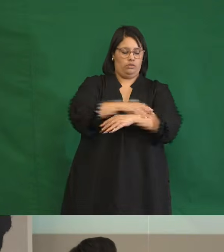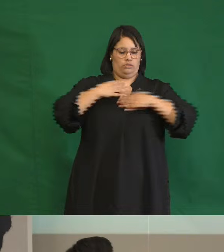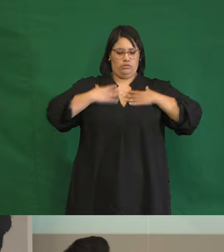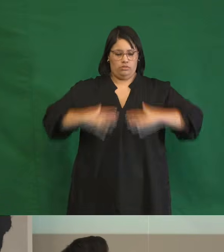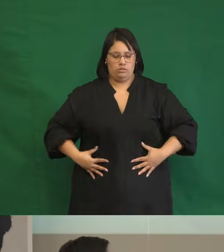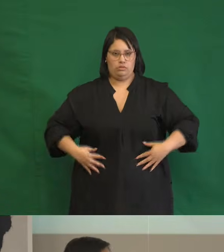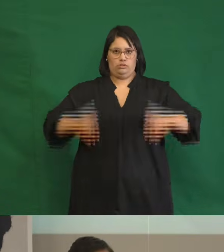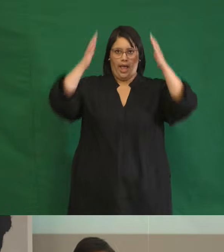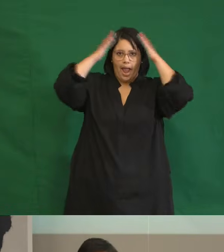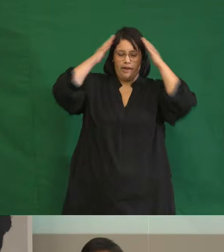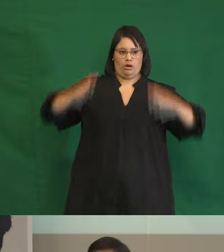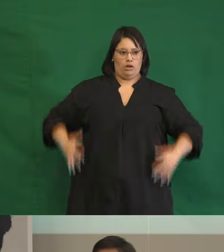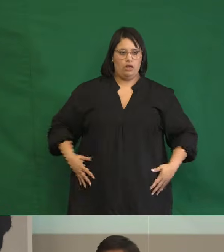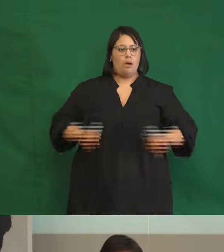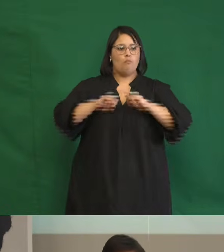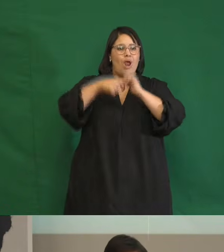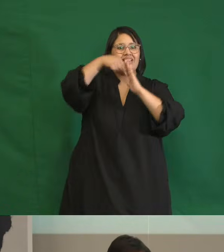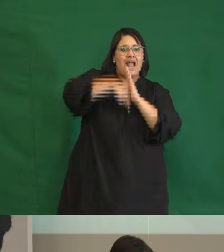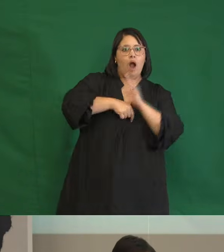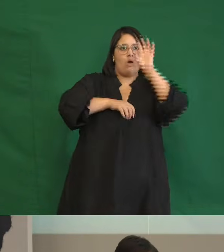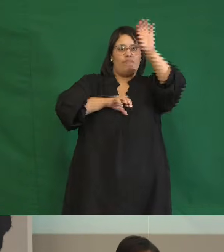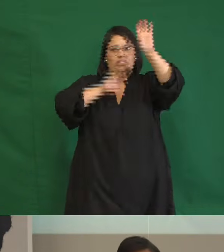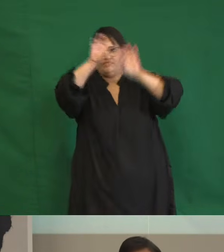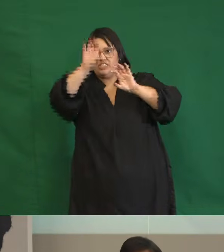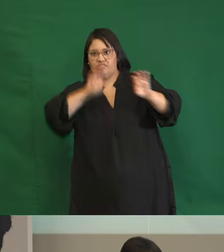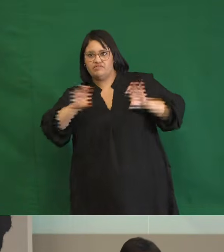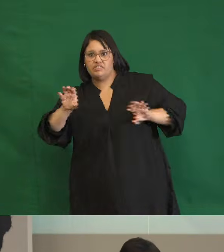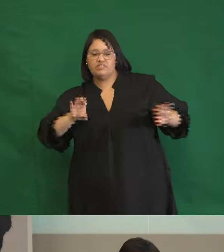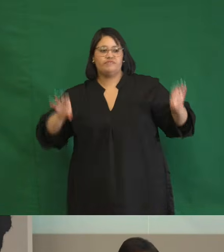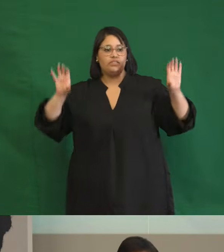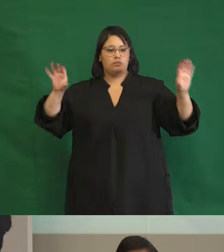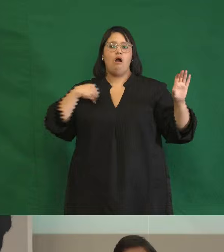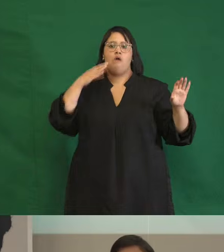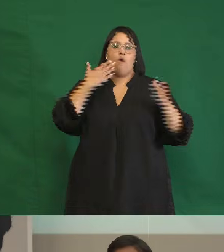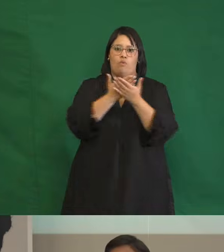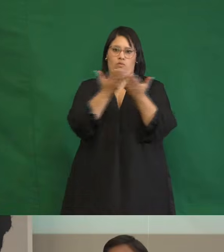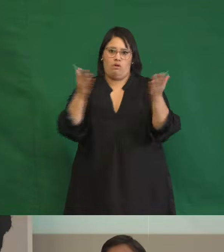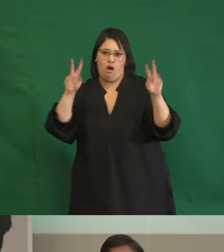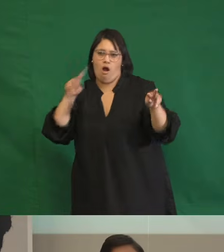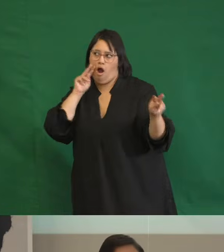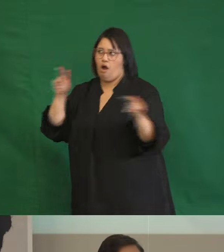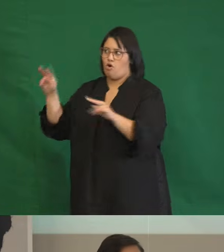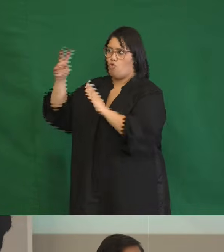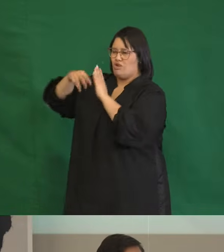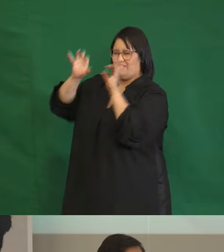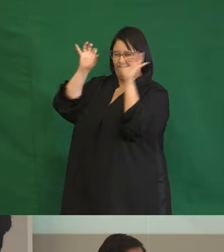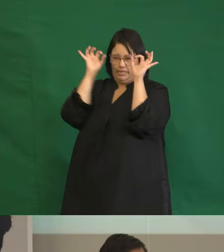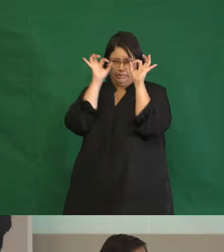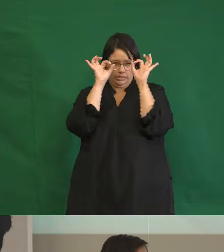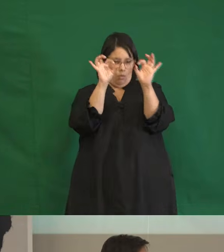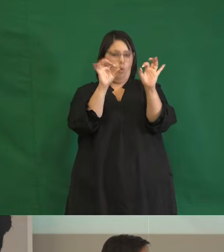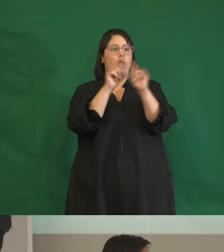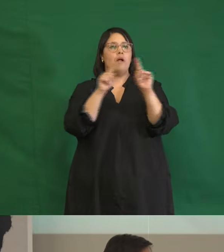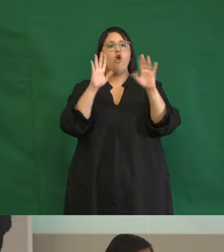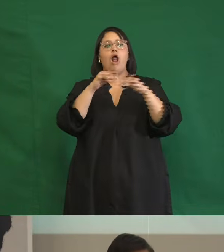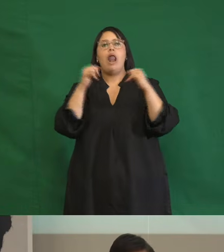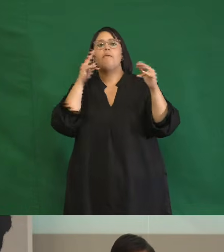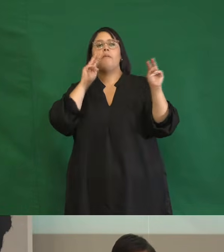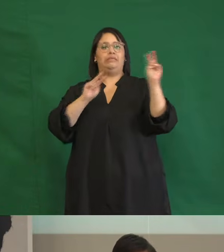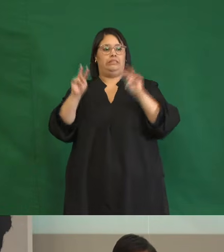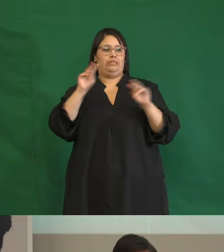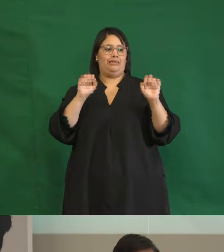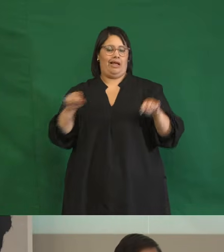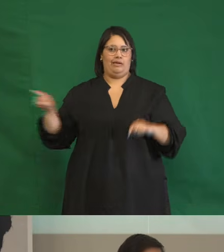I realize that not many people will be able to read this, but I'm sure our online audience will be able